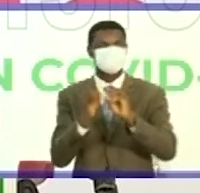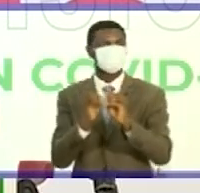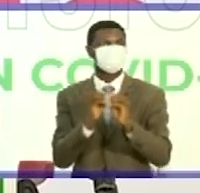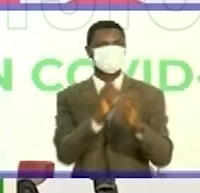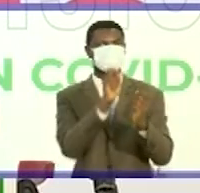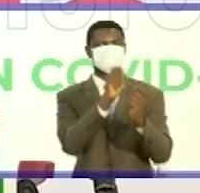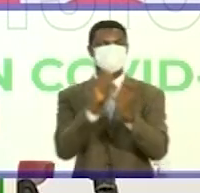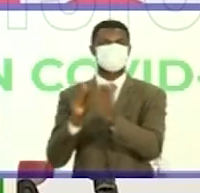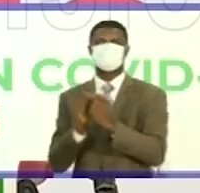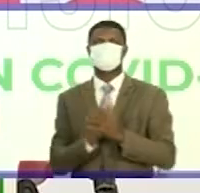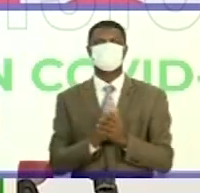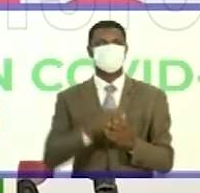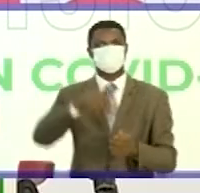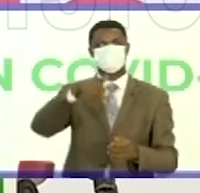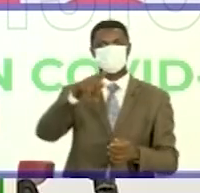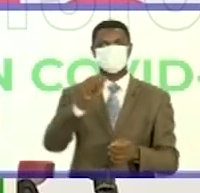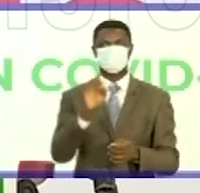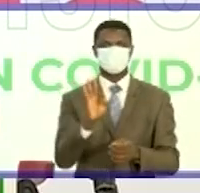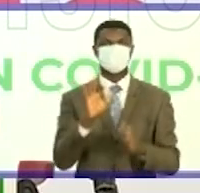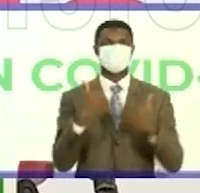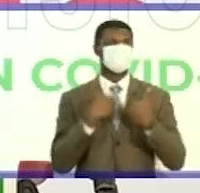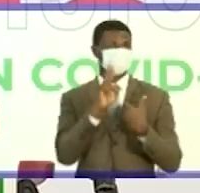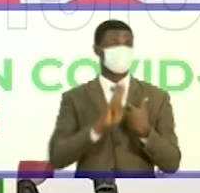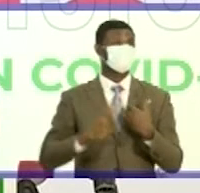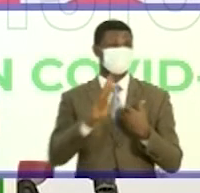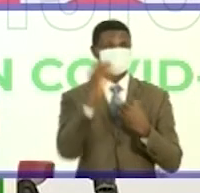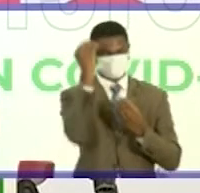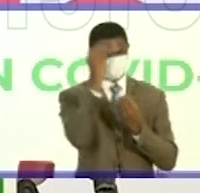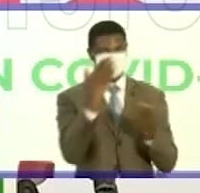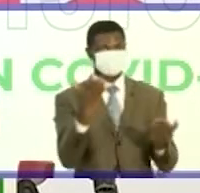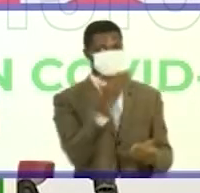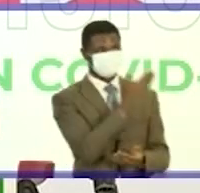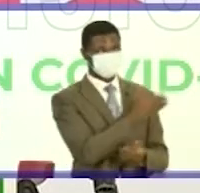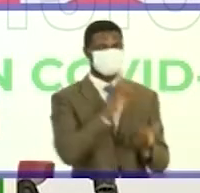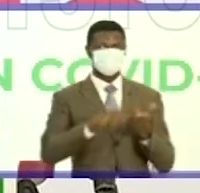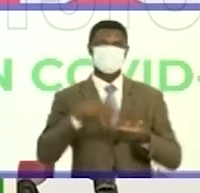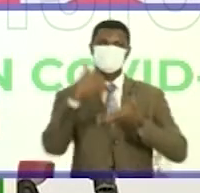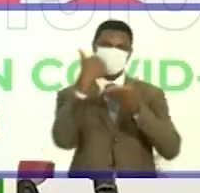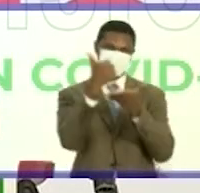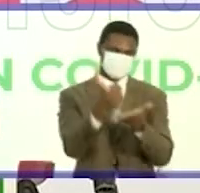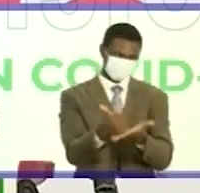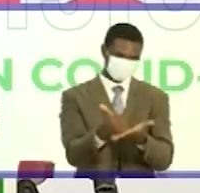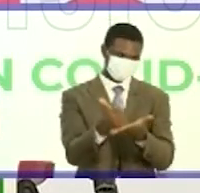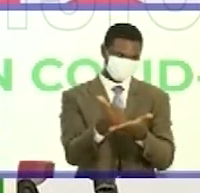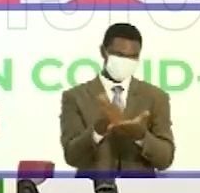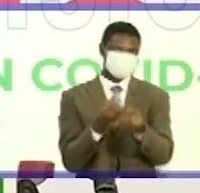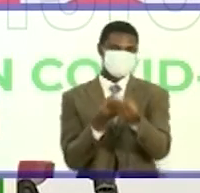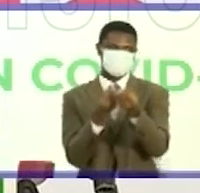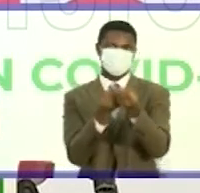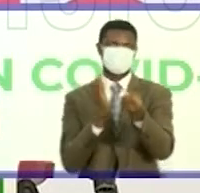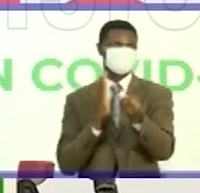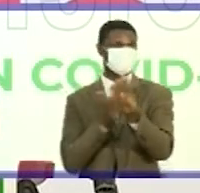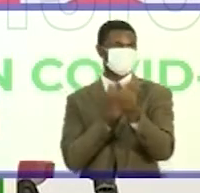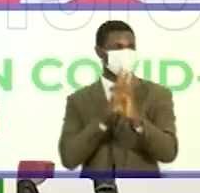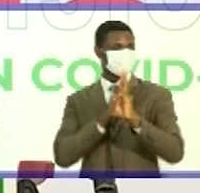Force has used this data to help guide response and inform